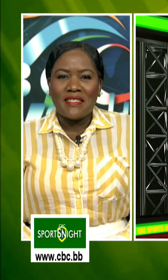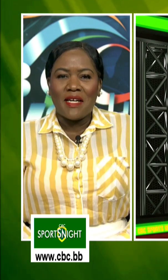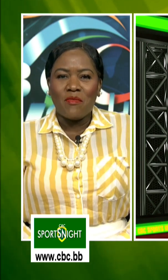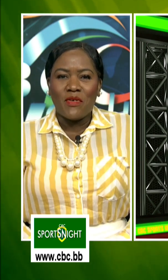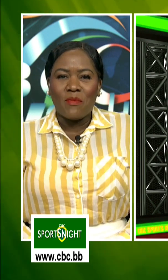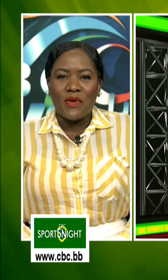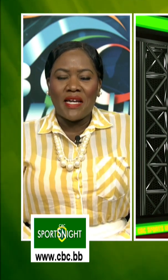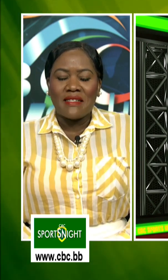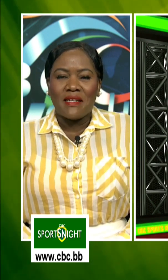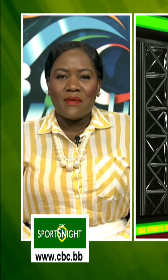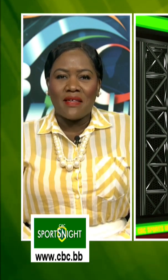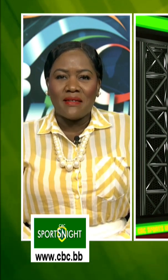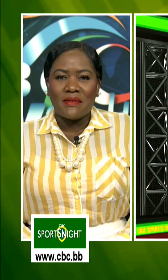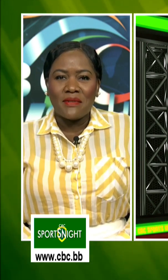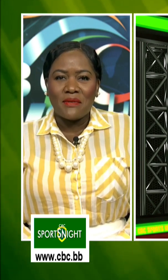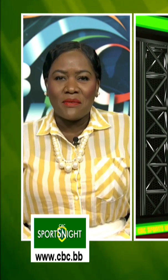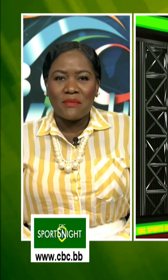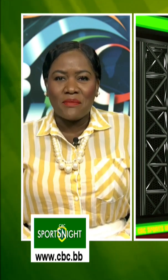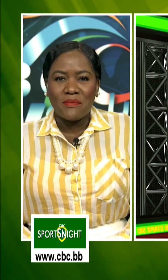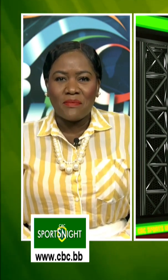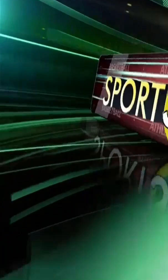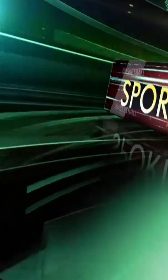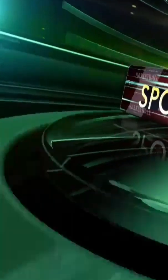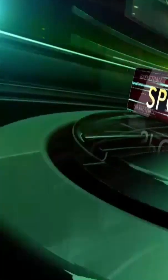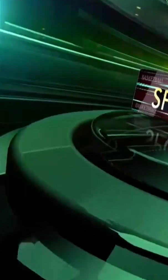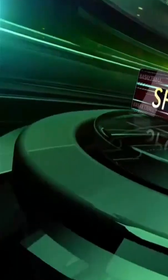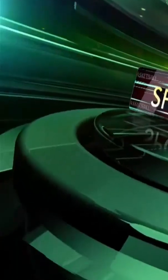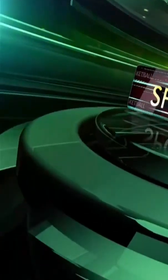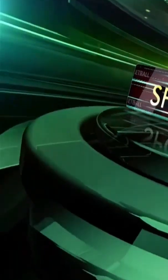All right, time for a break. Stay with us.